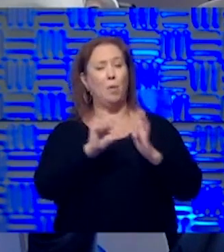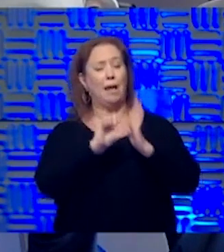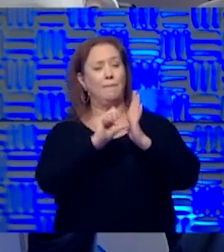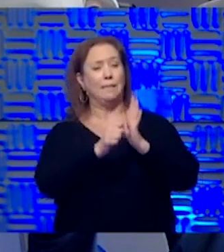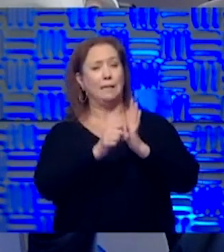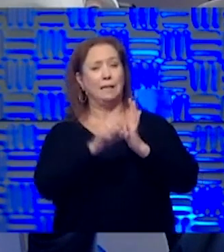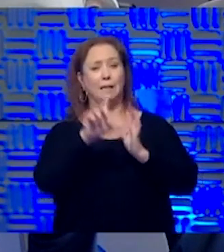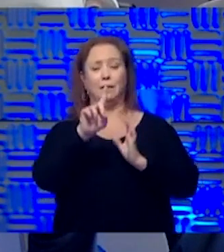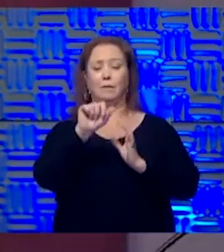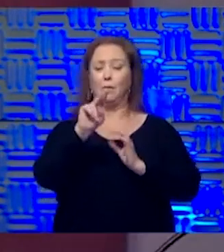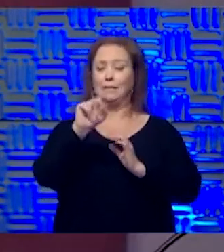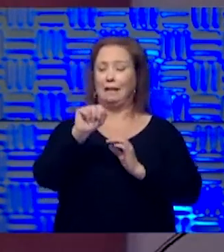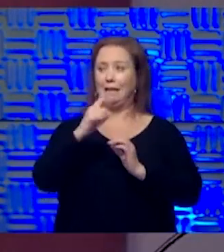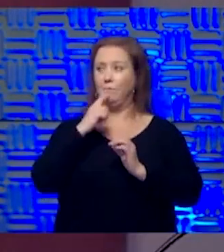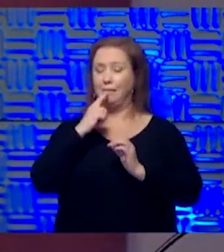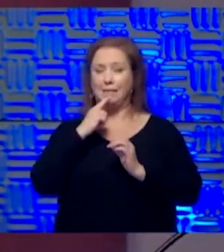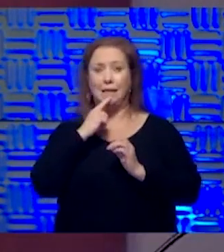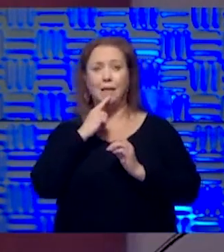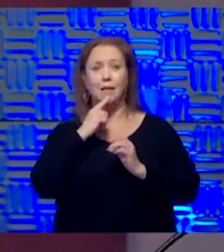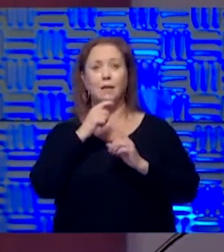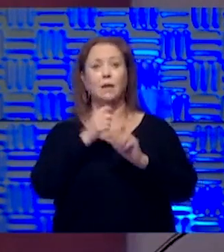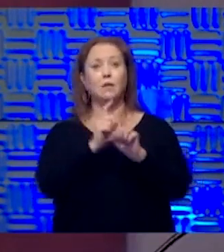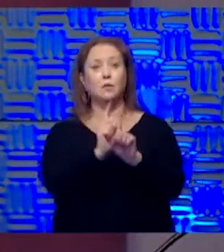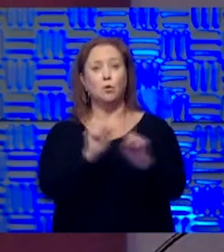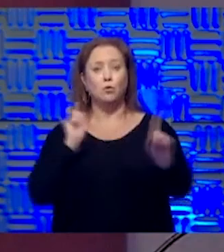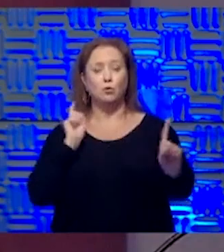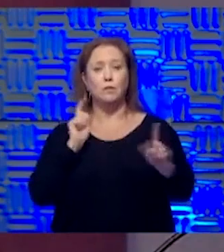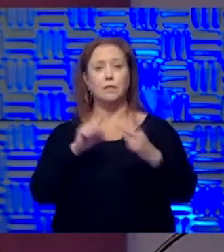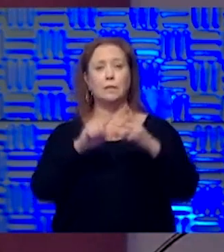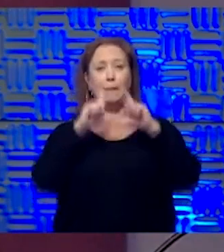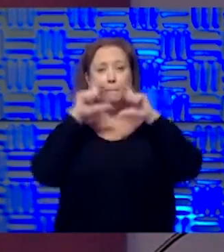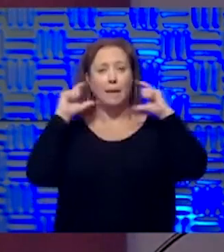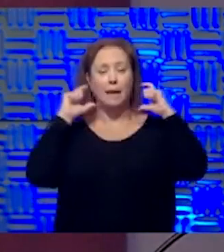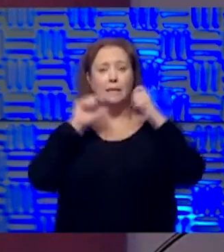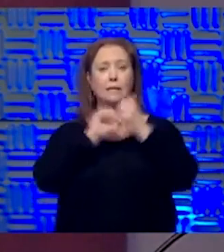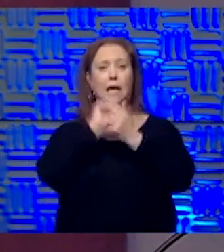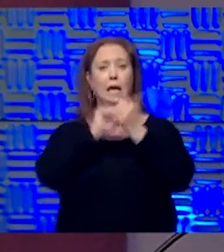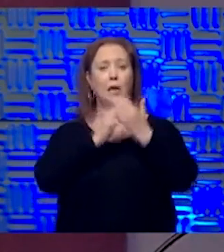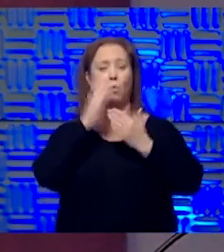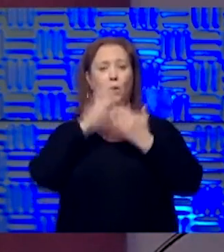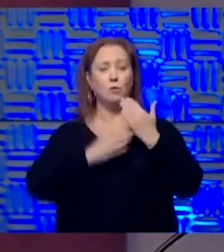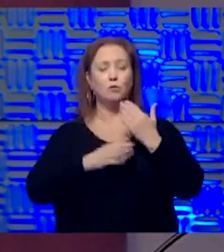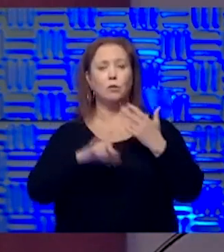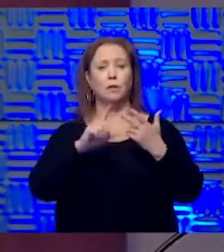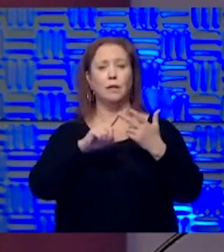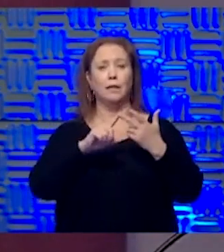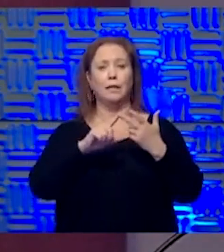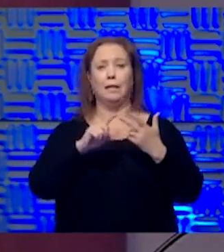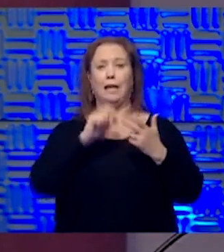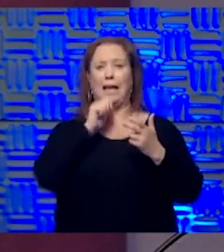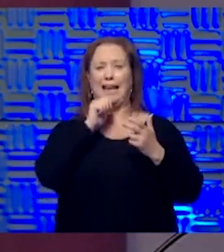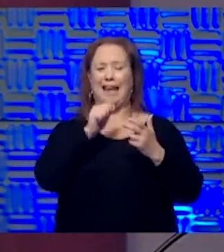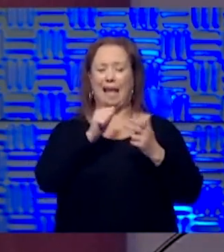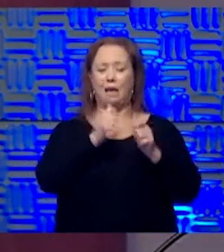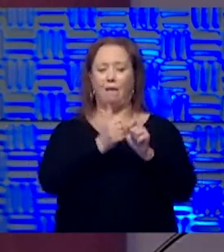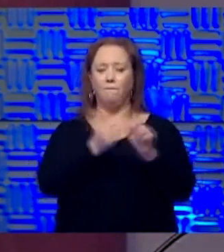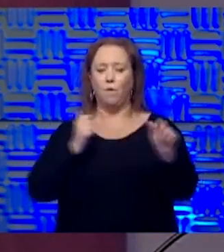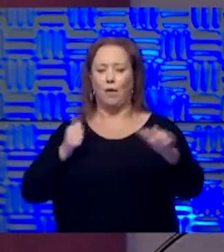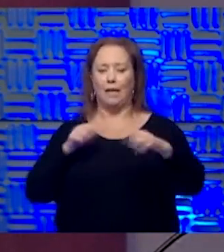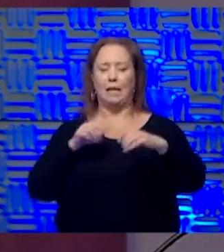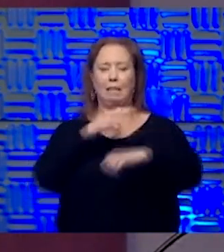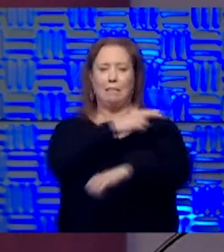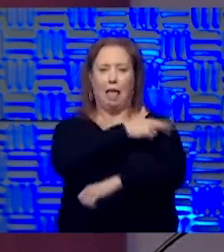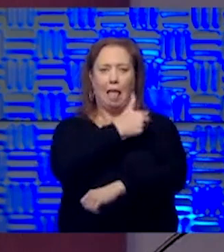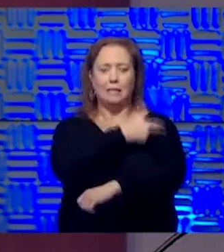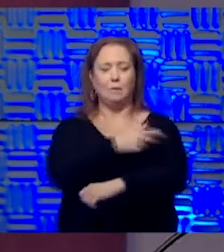what Dana and you have been saying about social distancing, wearing a mask, good hand hygiene, and not avoiding the hospital if you're having some